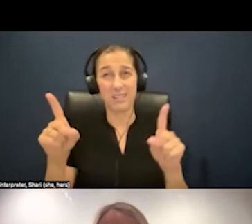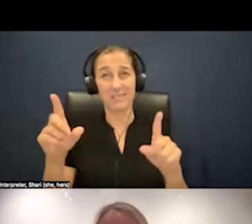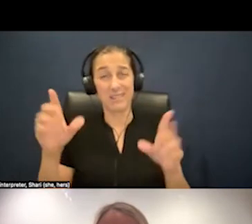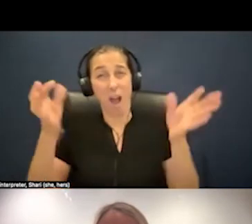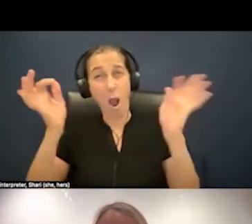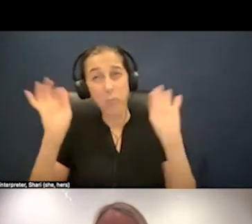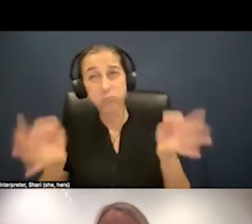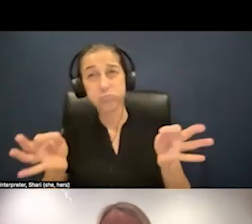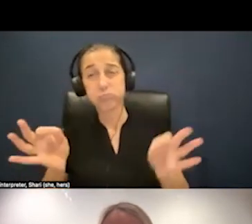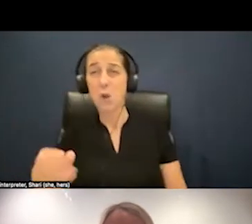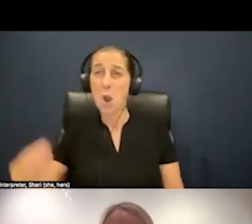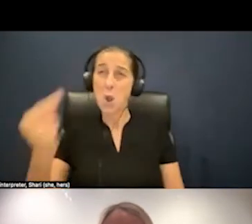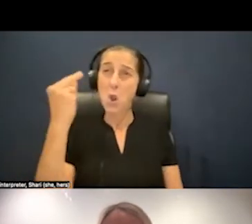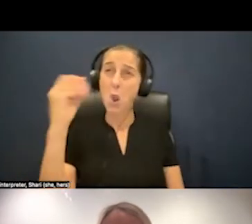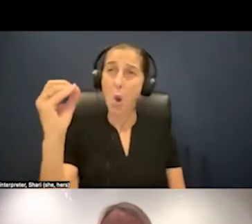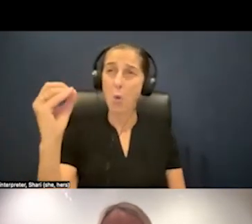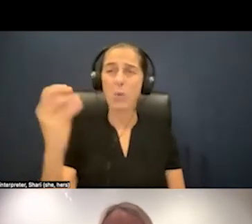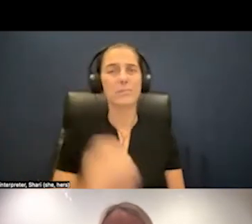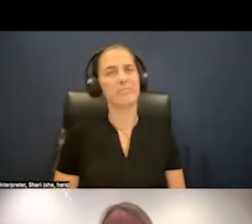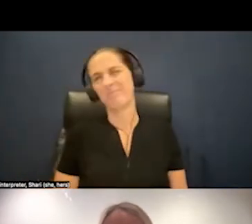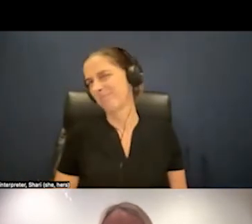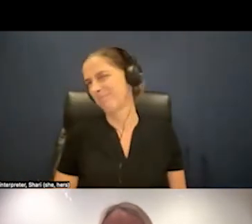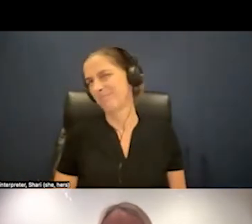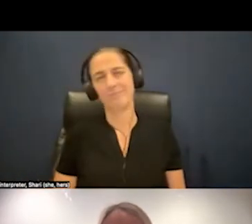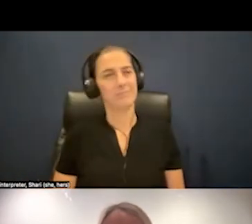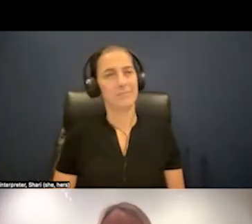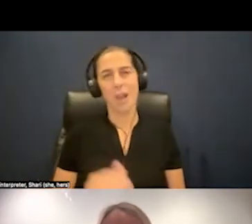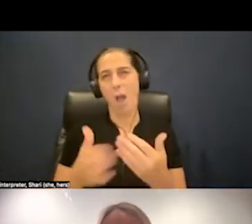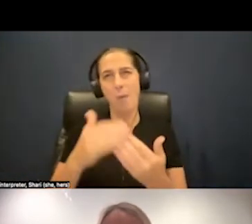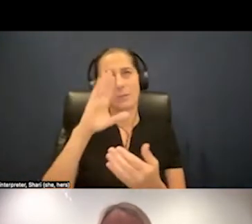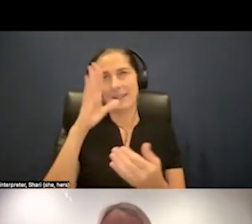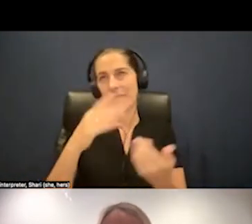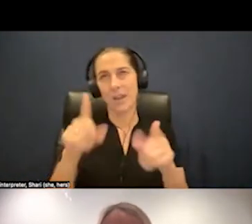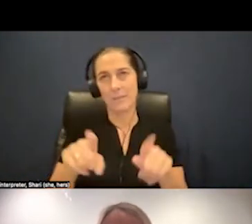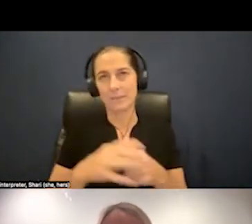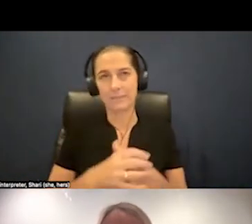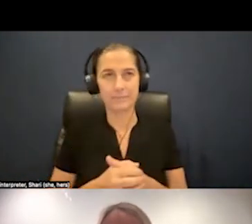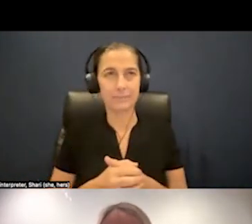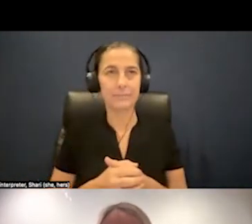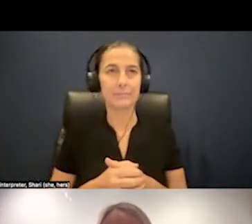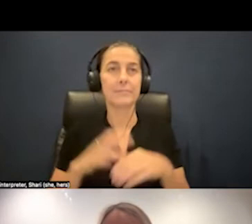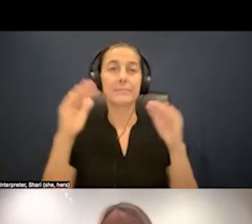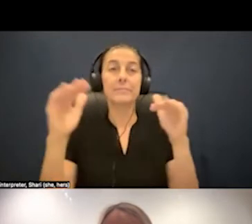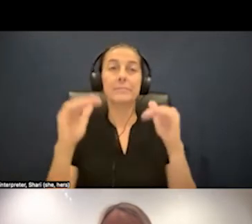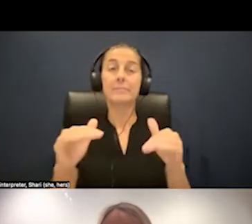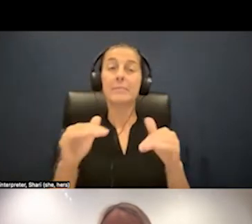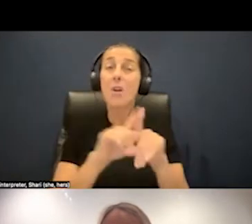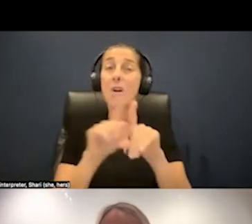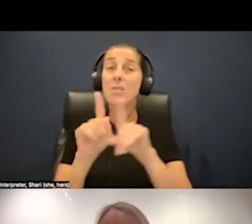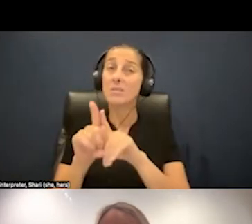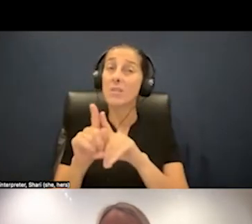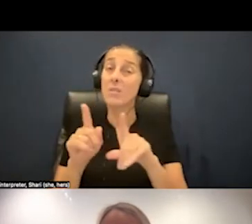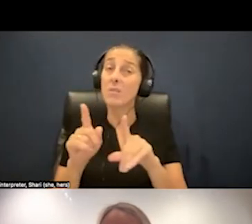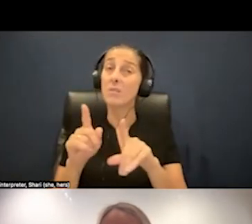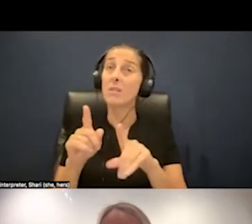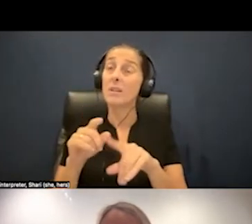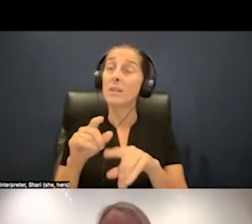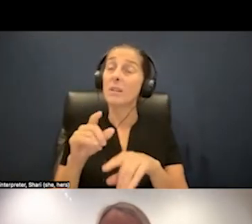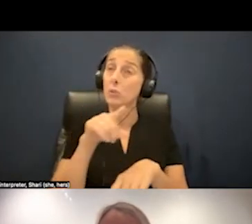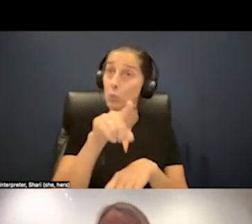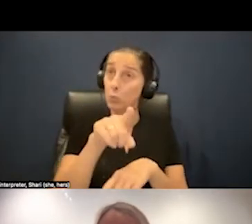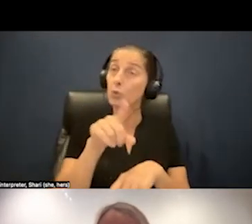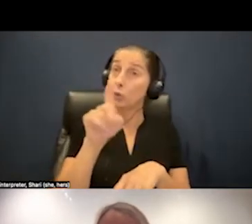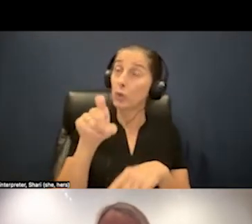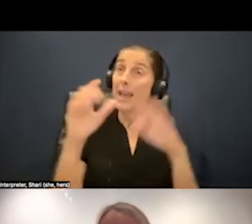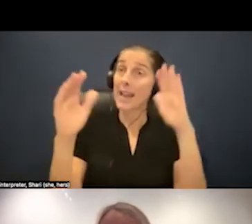What I would encourage is expecting that your provider is willing to tell you what the options are, as